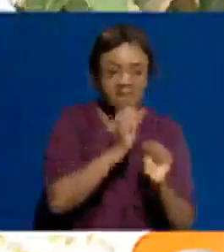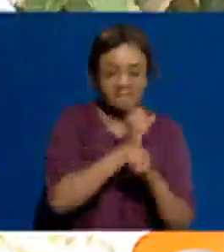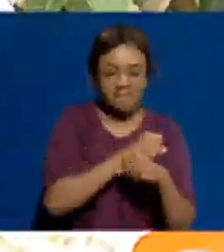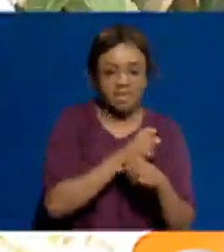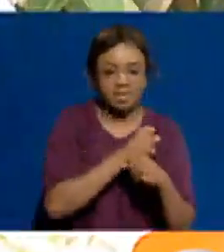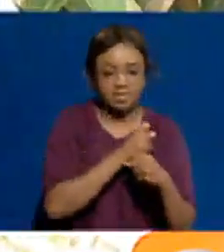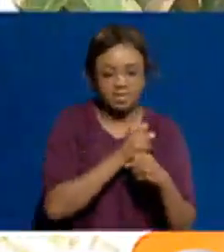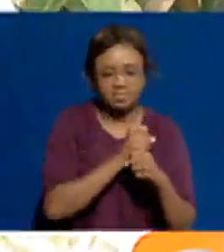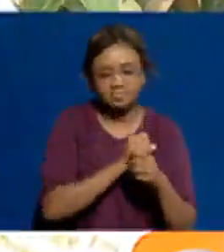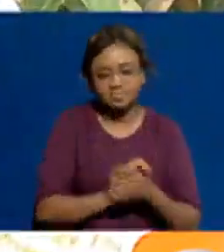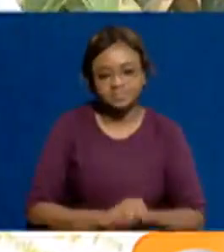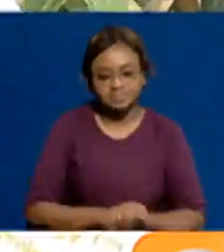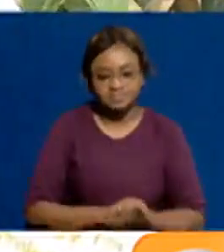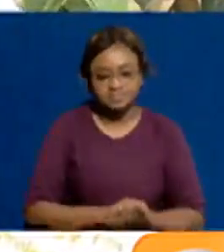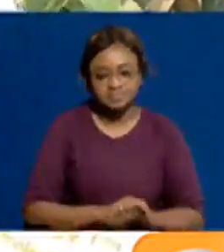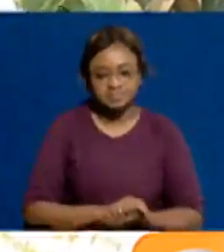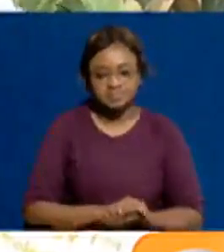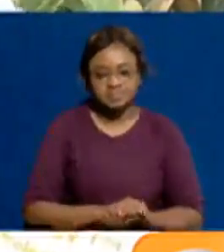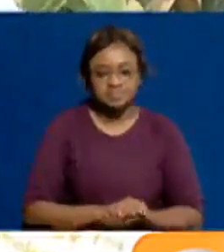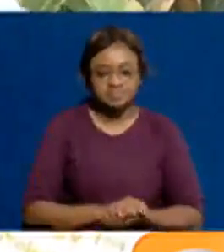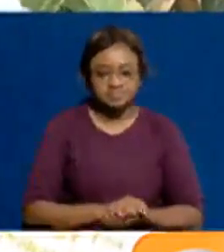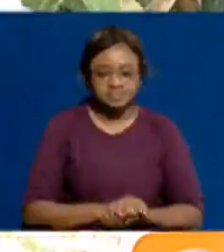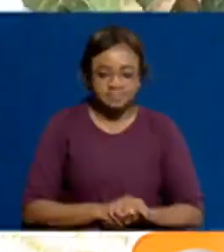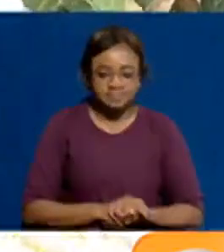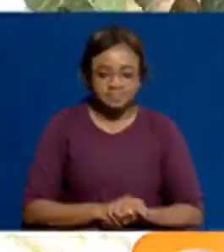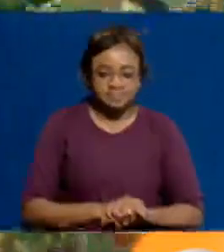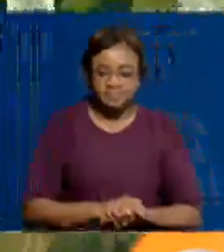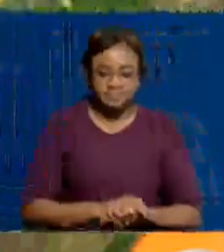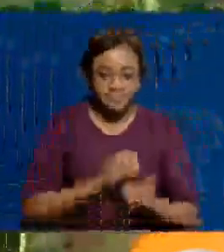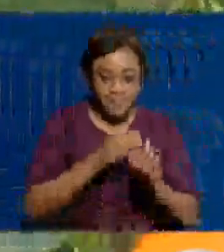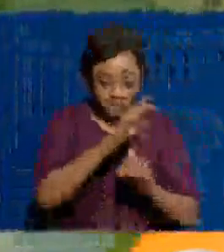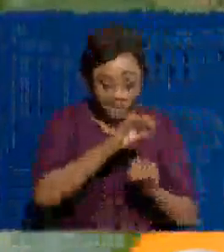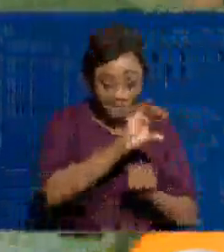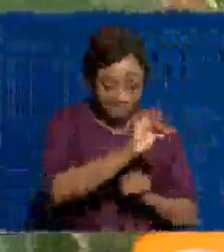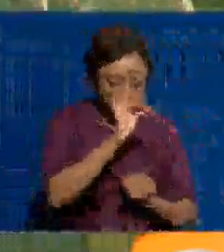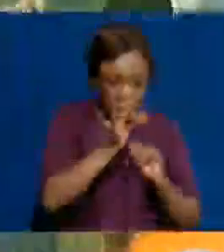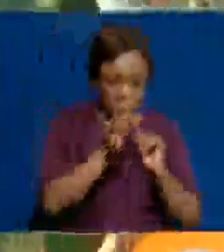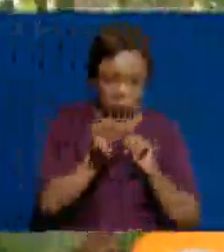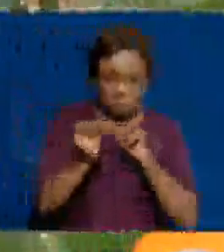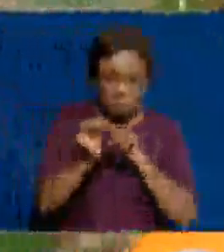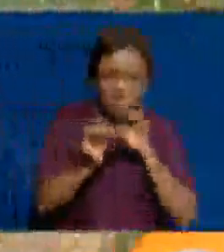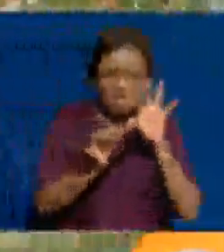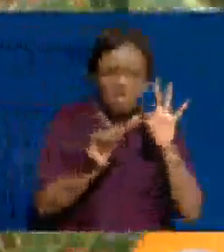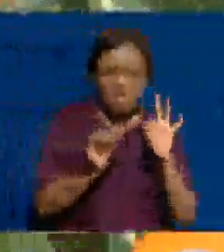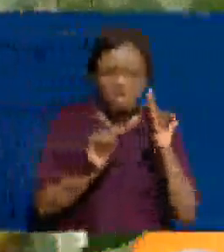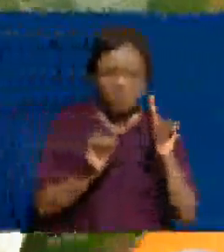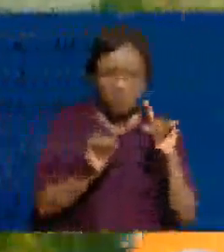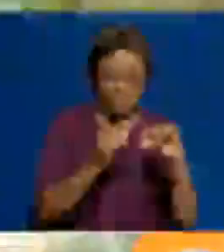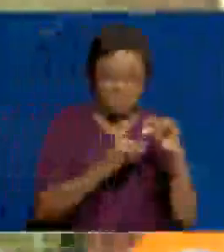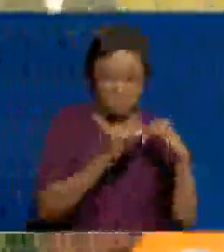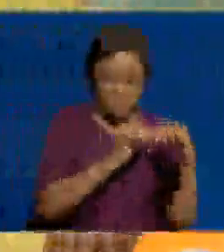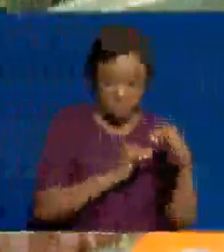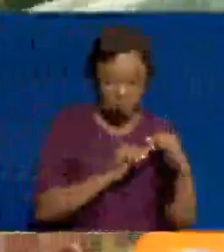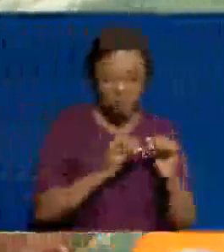a pollen producer. Then we get a single cross or the F1 generation. Then we move